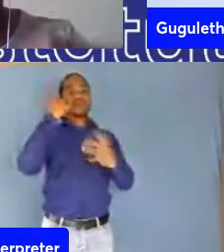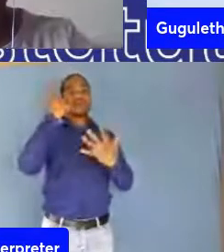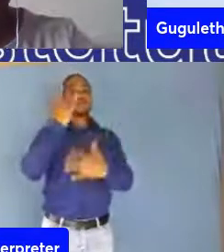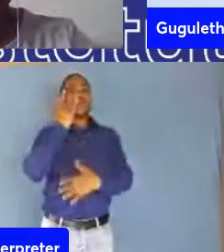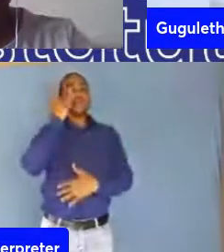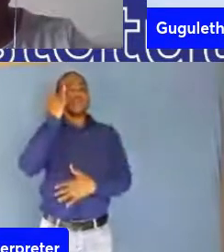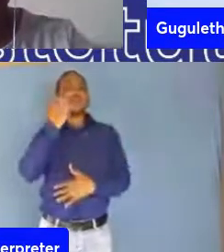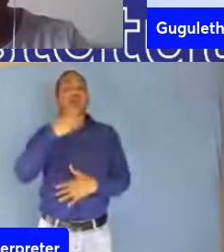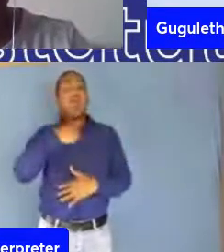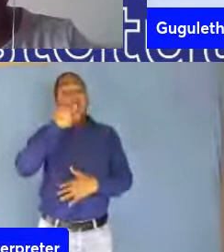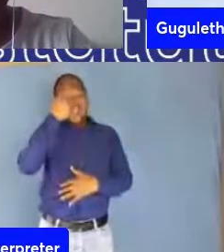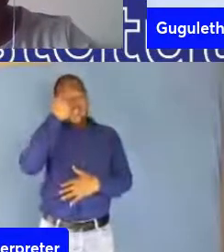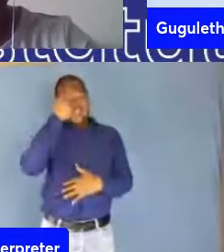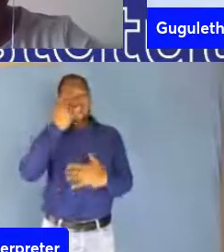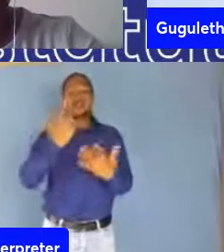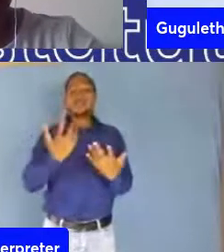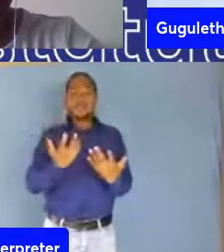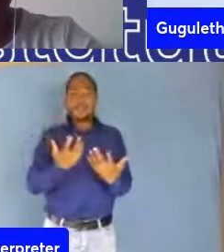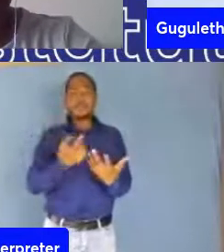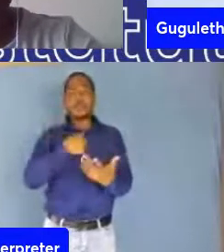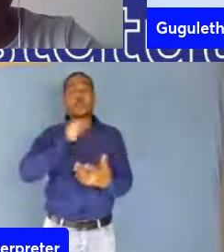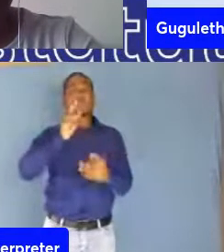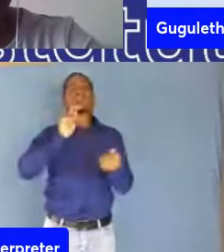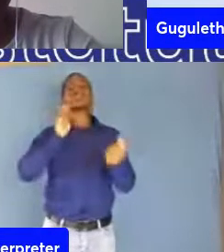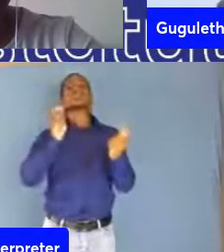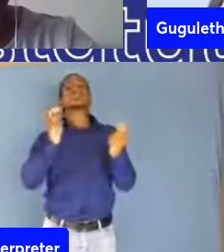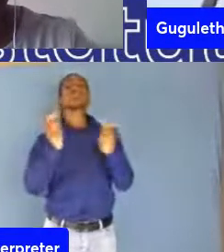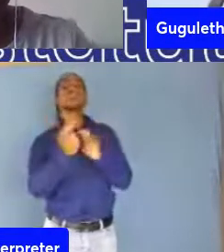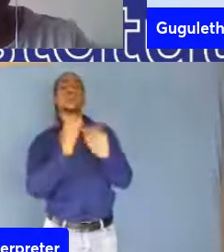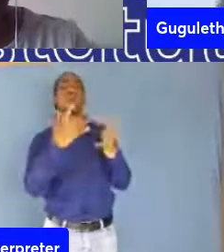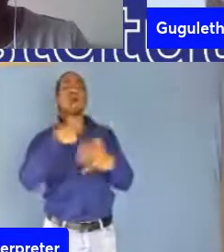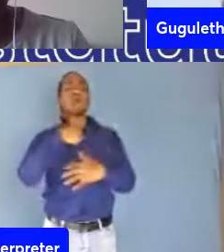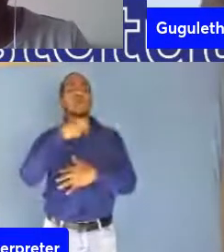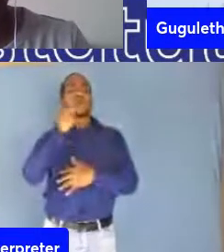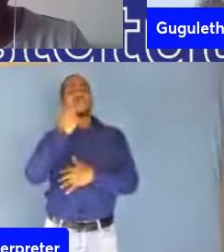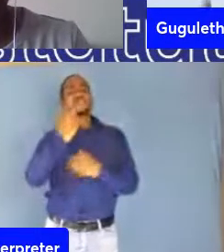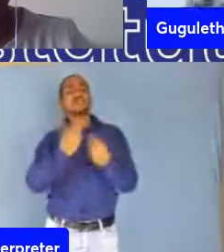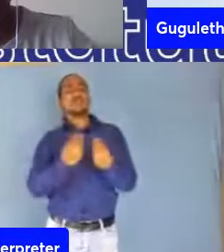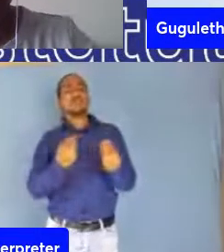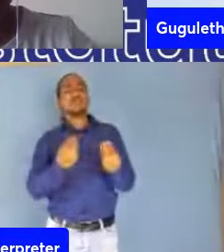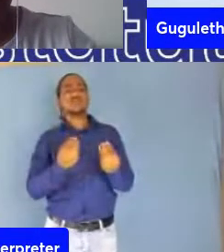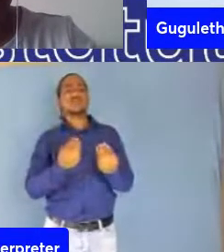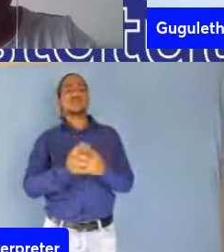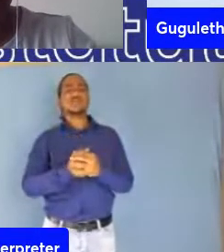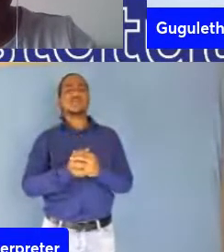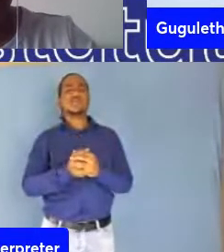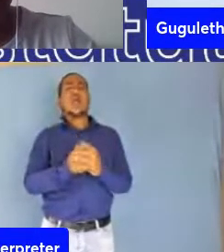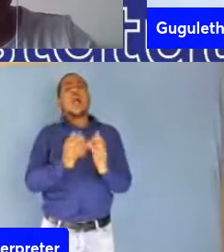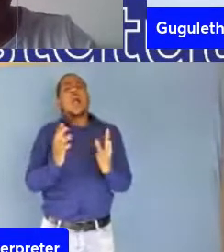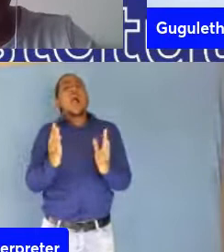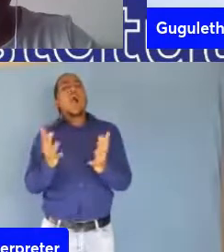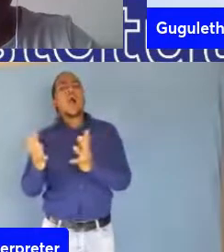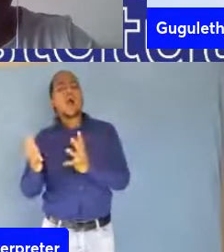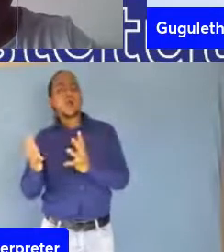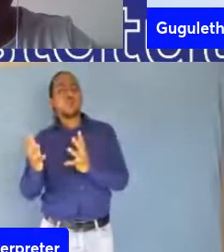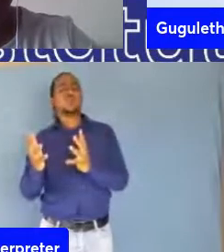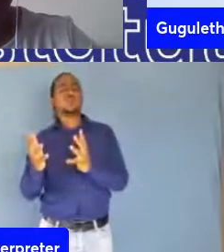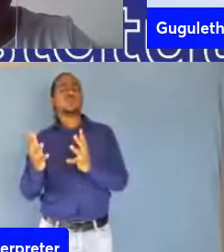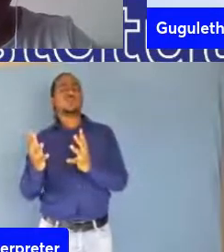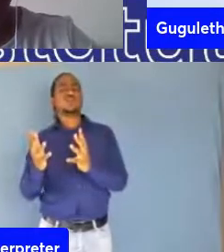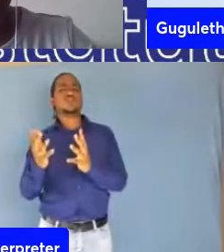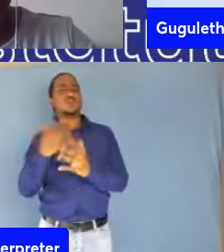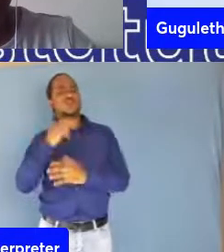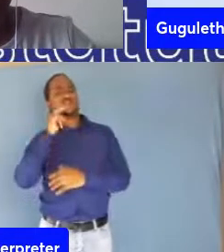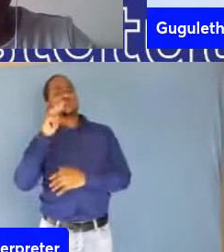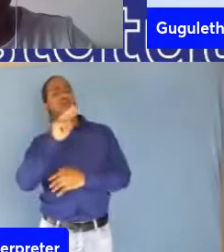we need to change the narrative and sort of the where we are looking at, and that also just speaks